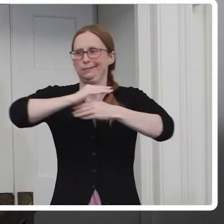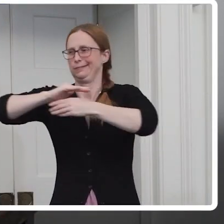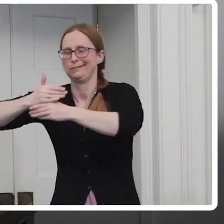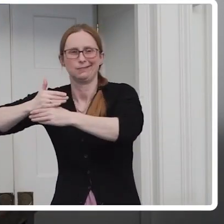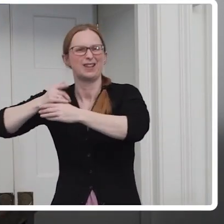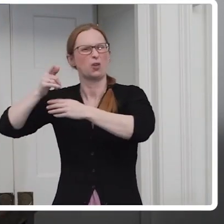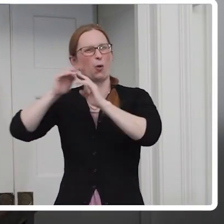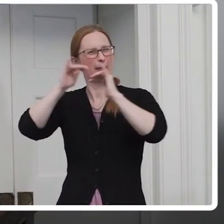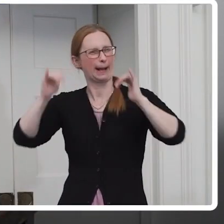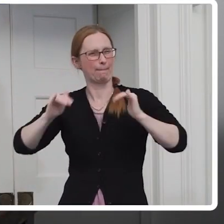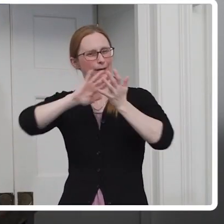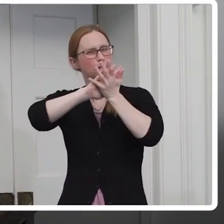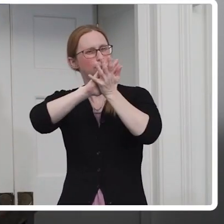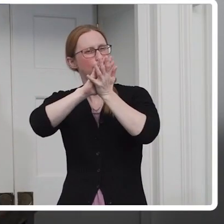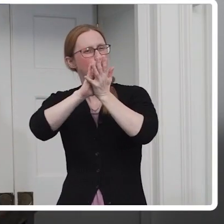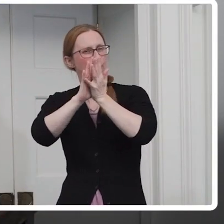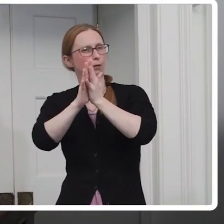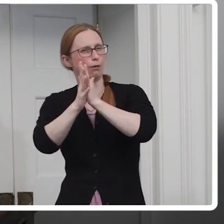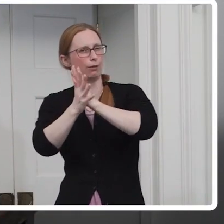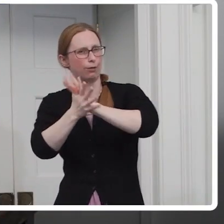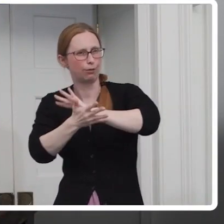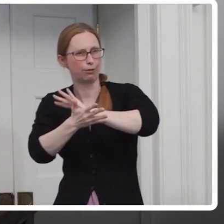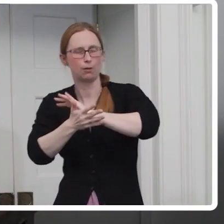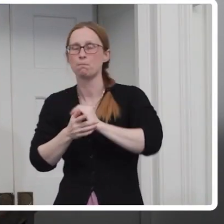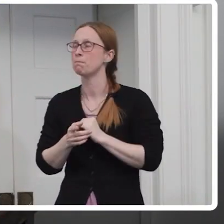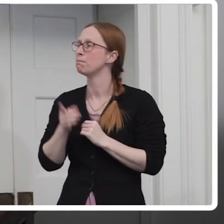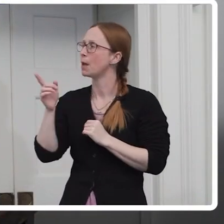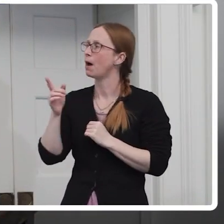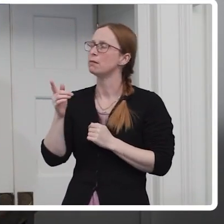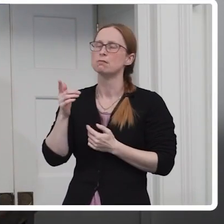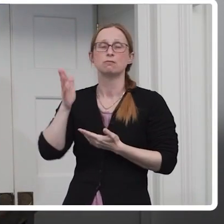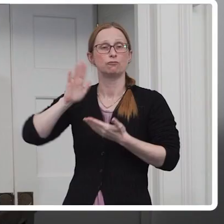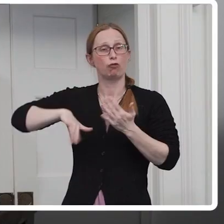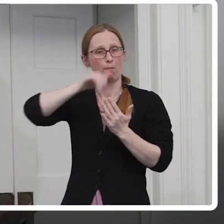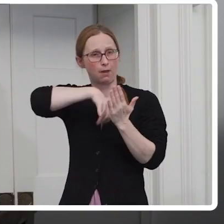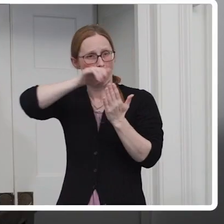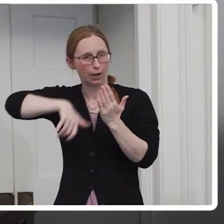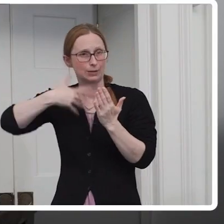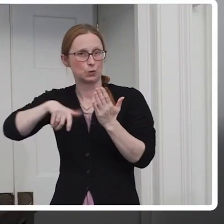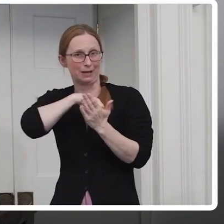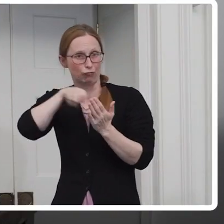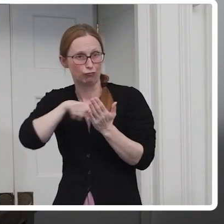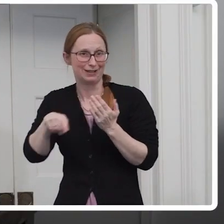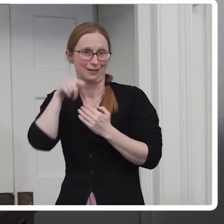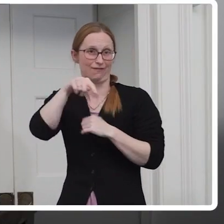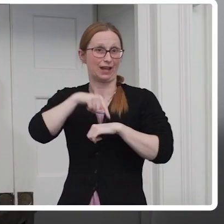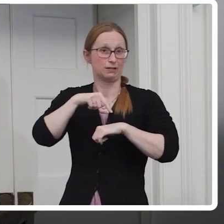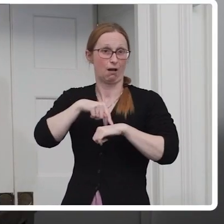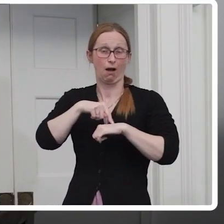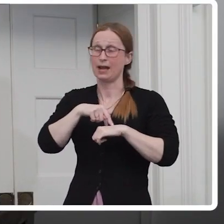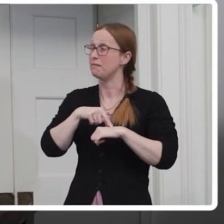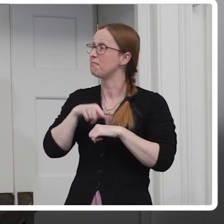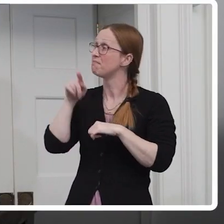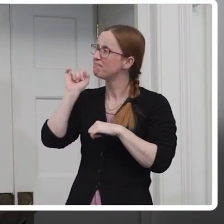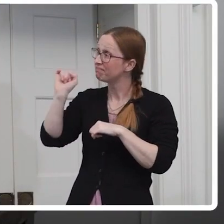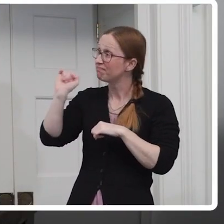kind of conditions of the cabin were deteriorating over time. And we get a sense, I think, from the articles that were written at the time of how